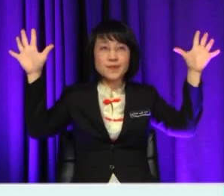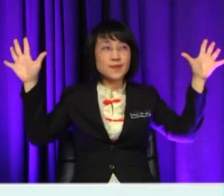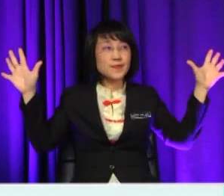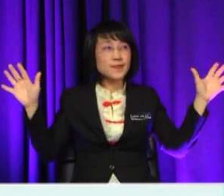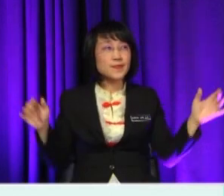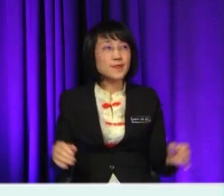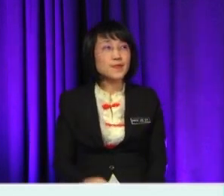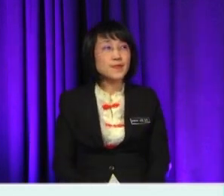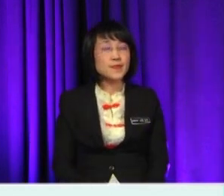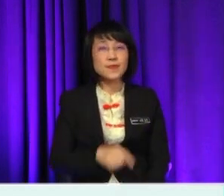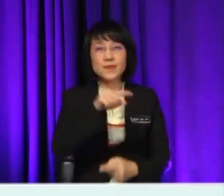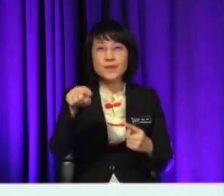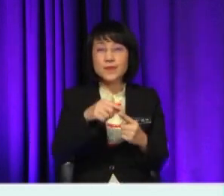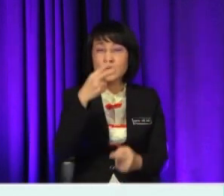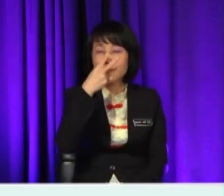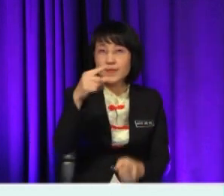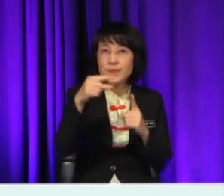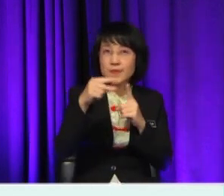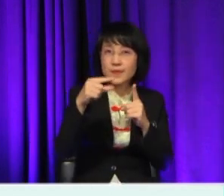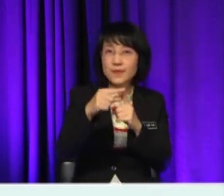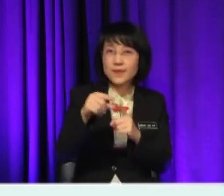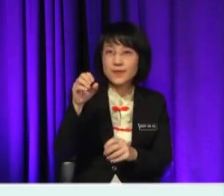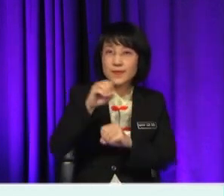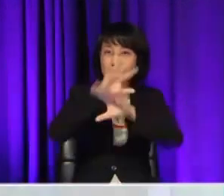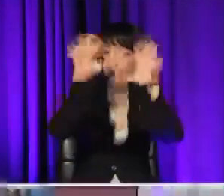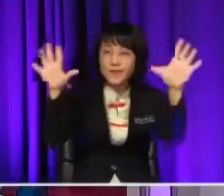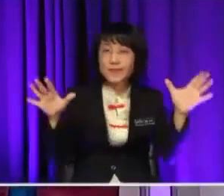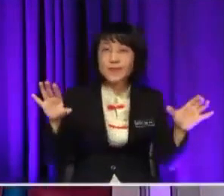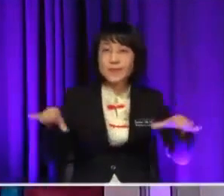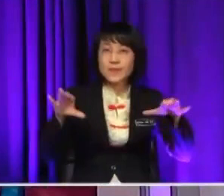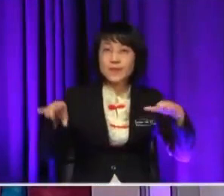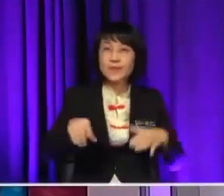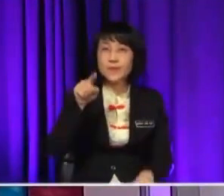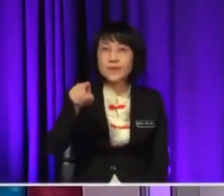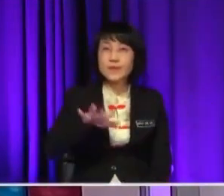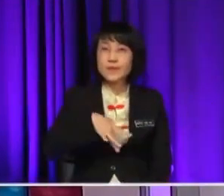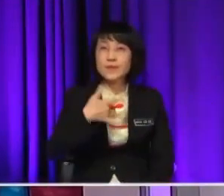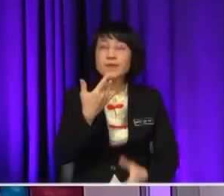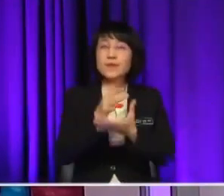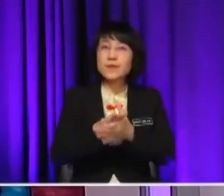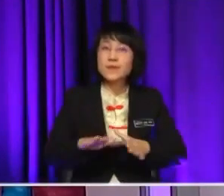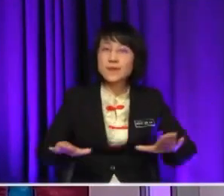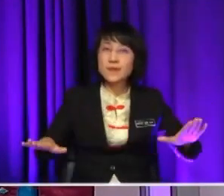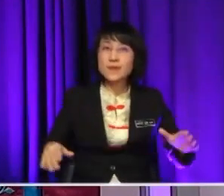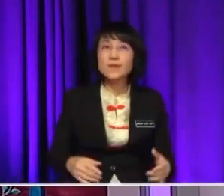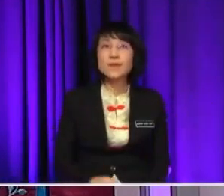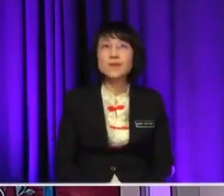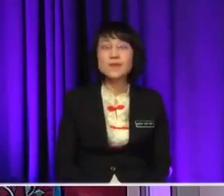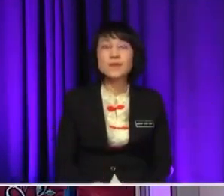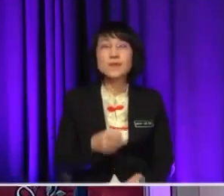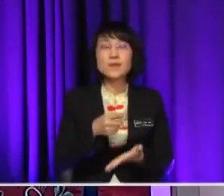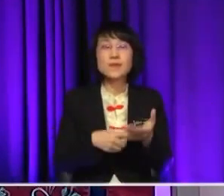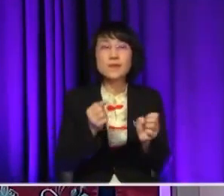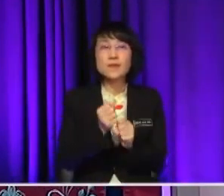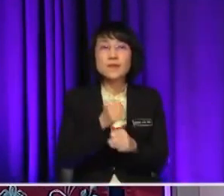word light, it makes you feel safe. Now, what makes you feel secure, makes you know